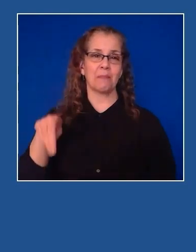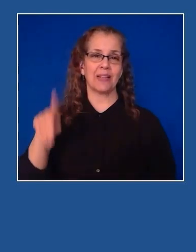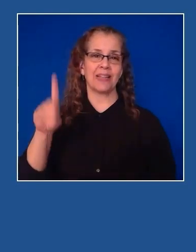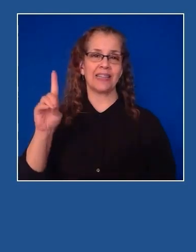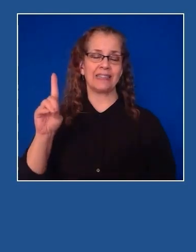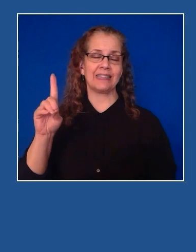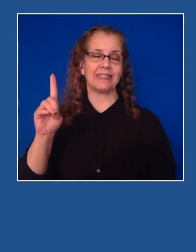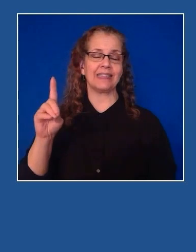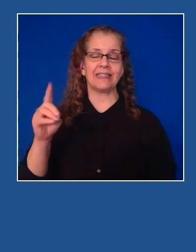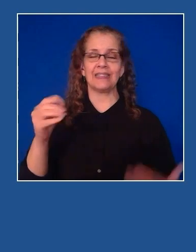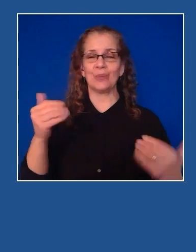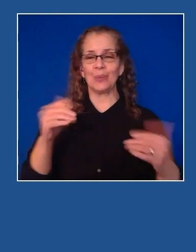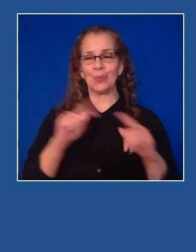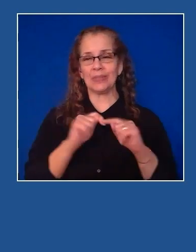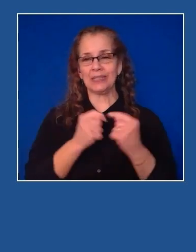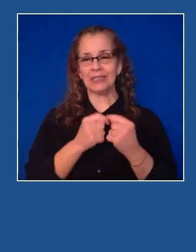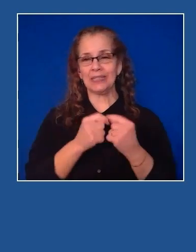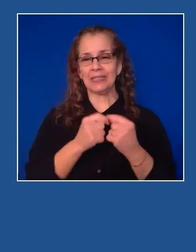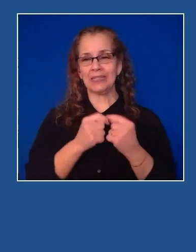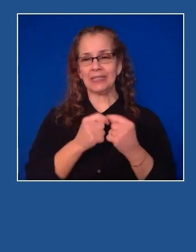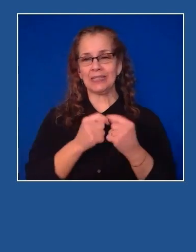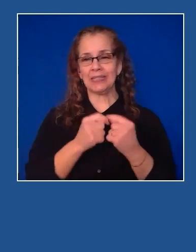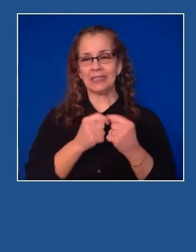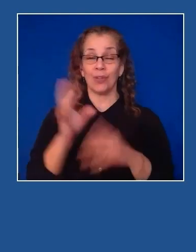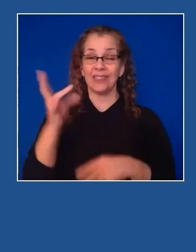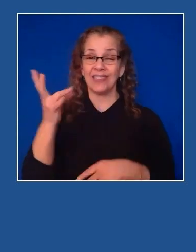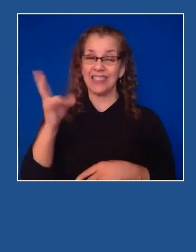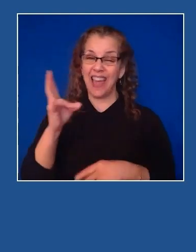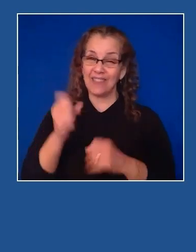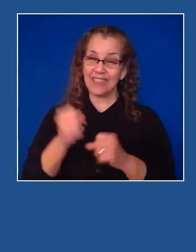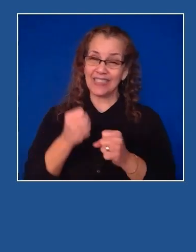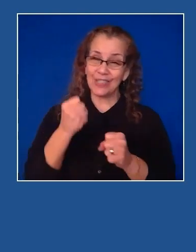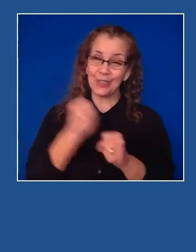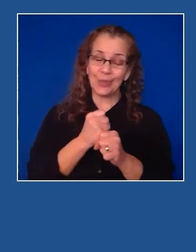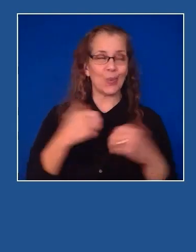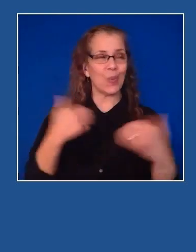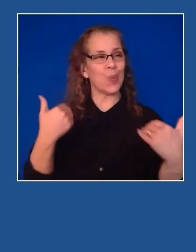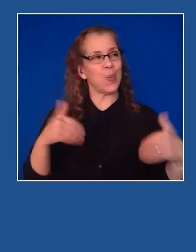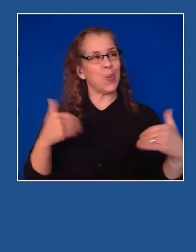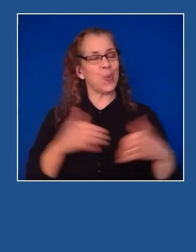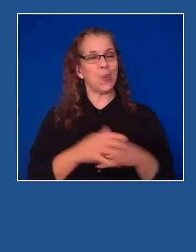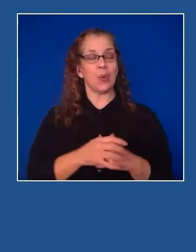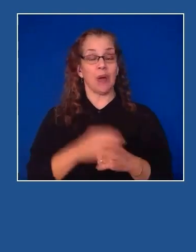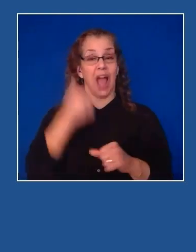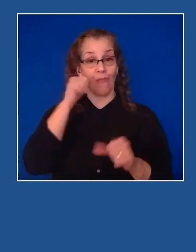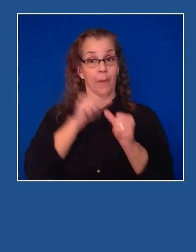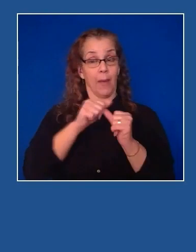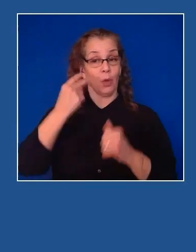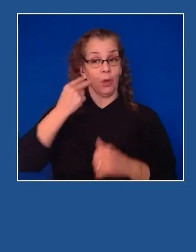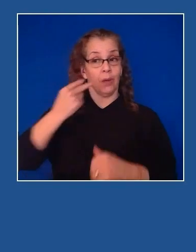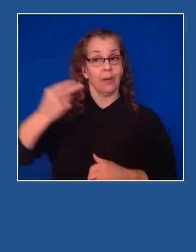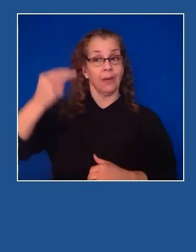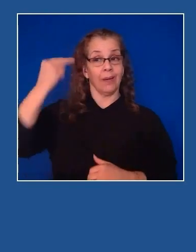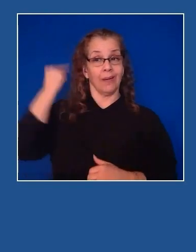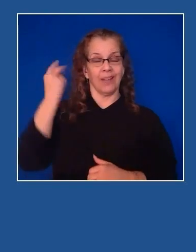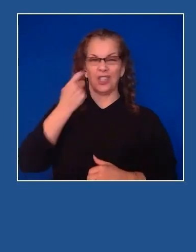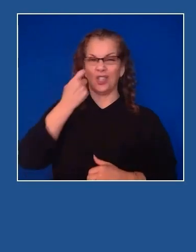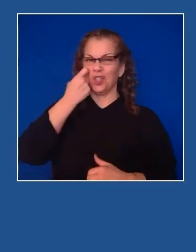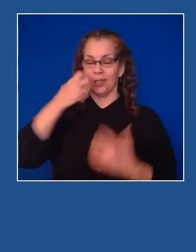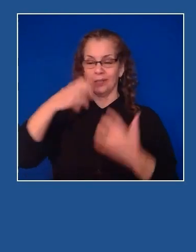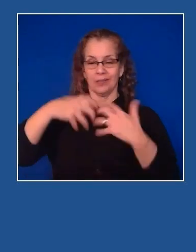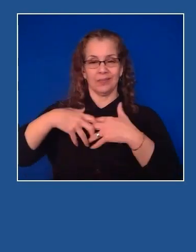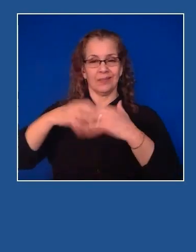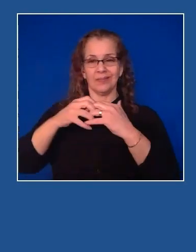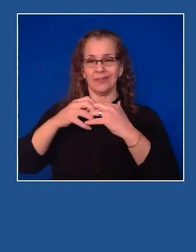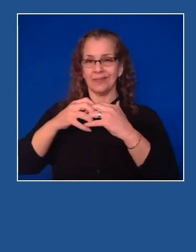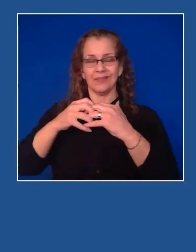wonderful conference on for the 17th time. I remember back when this was just getting started by Doctors Seth